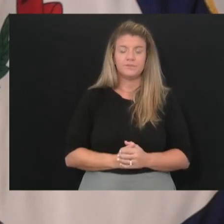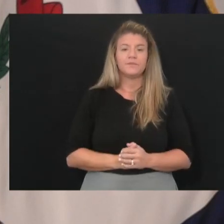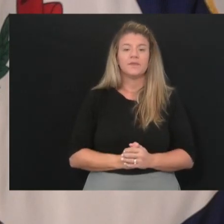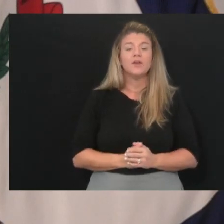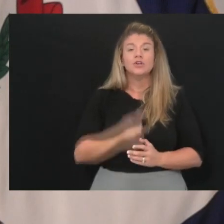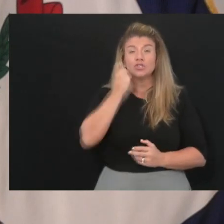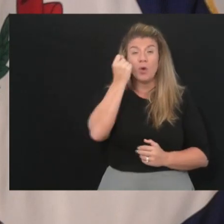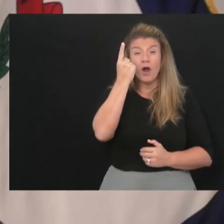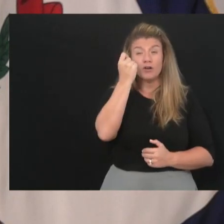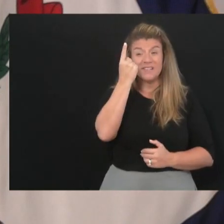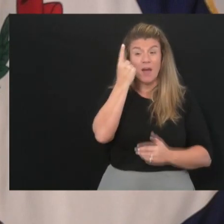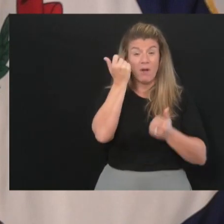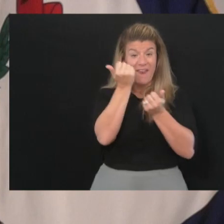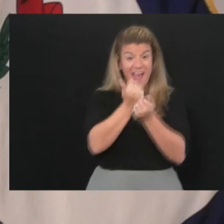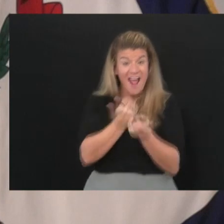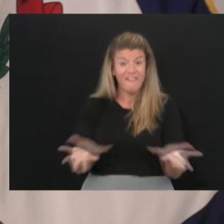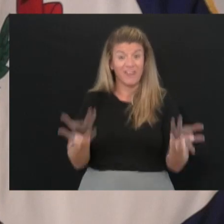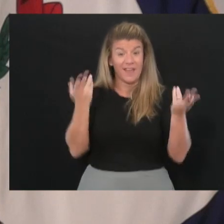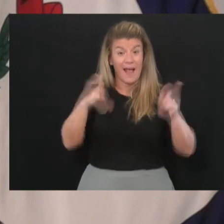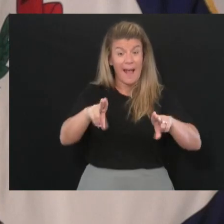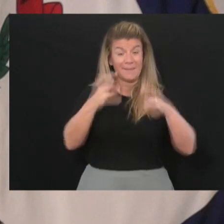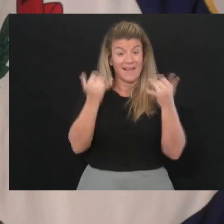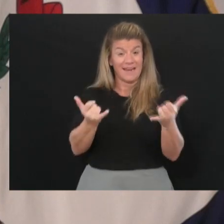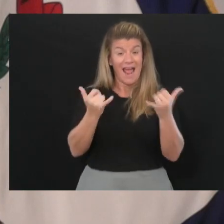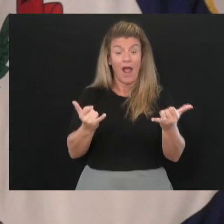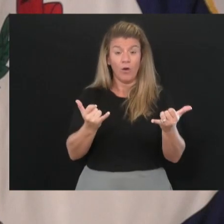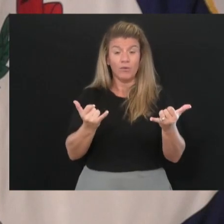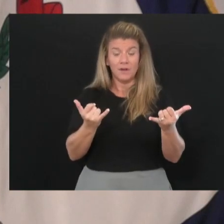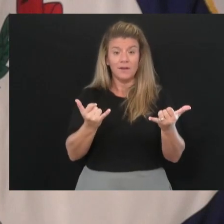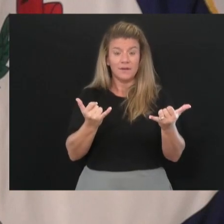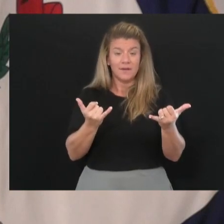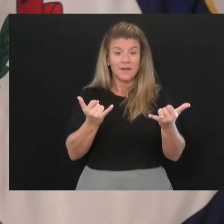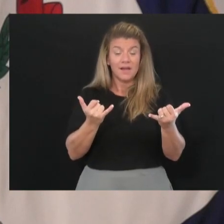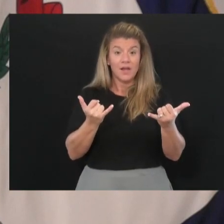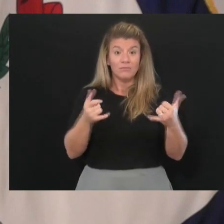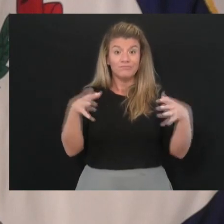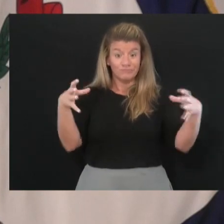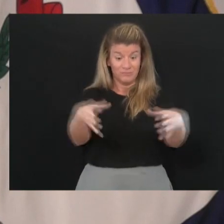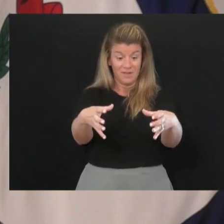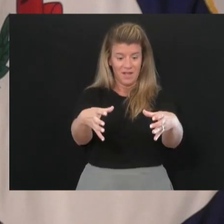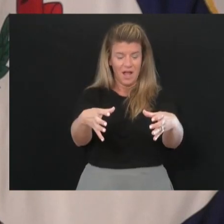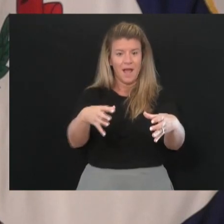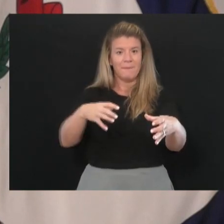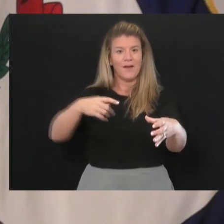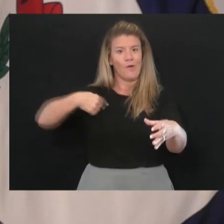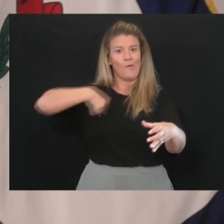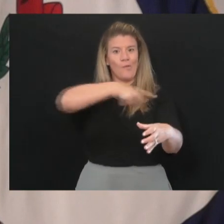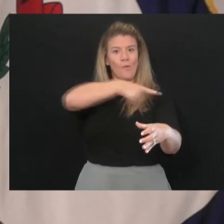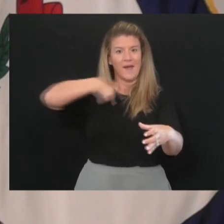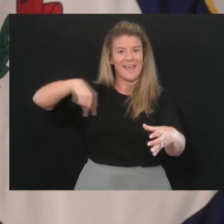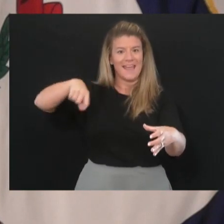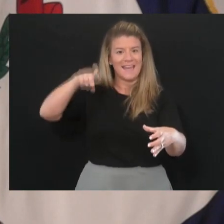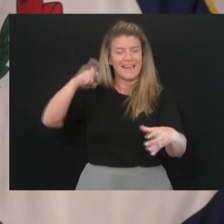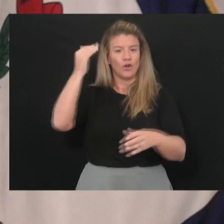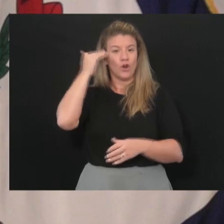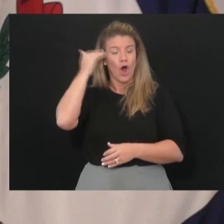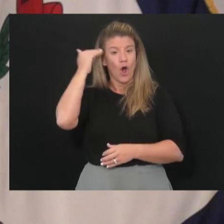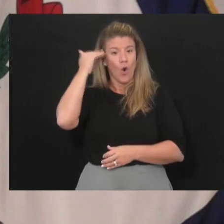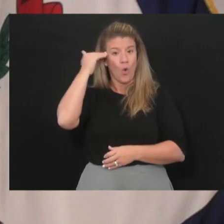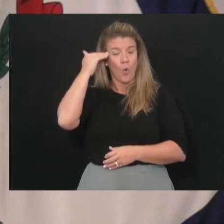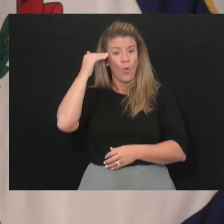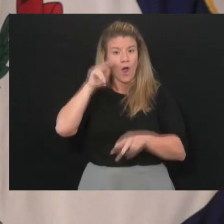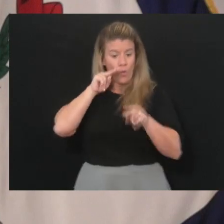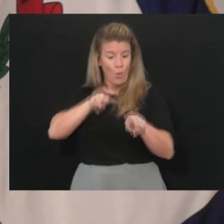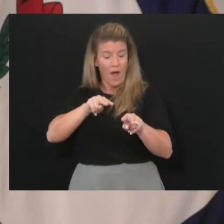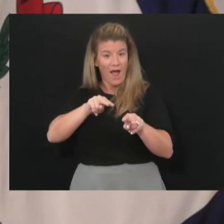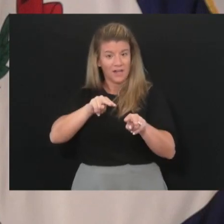on, all of us need to be adults, and we need to realize that your governor has said to you repeatedly